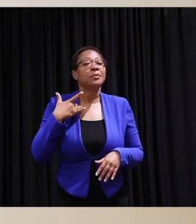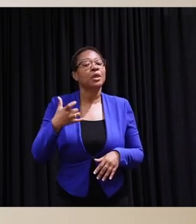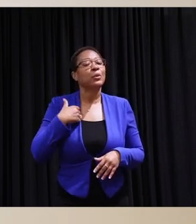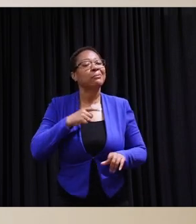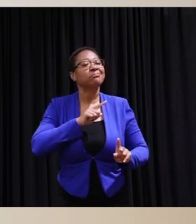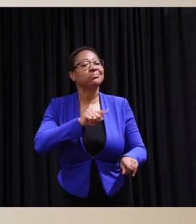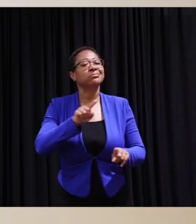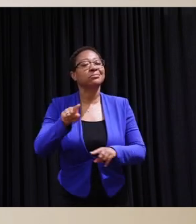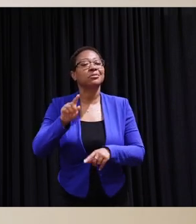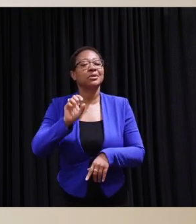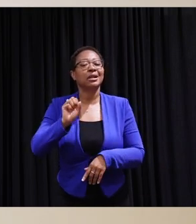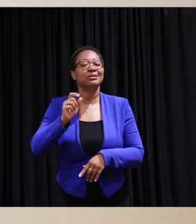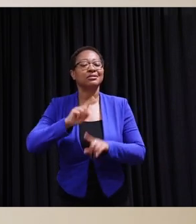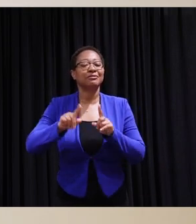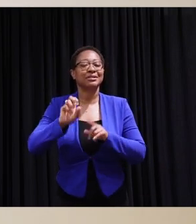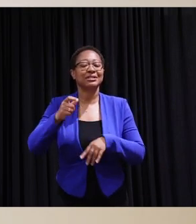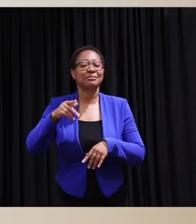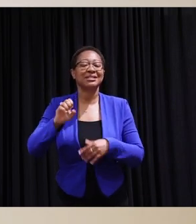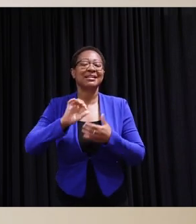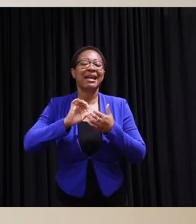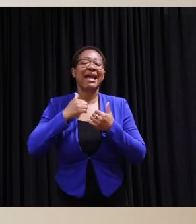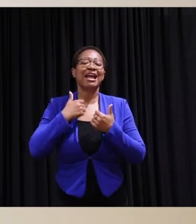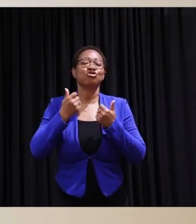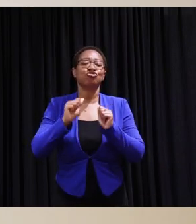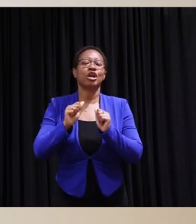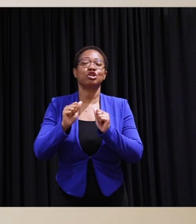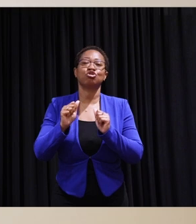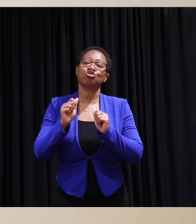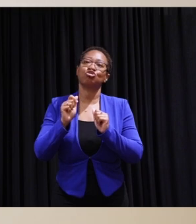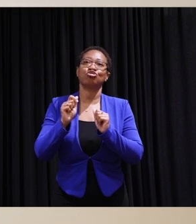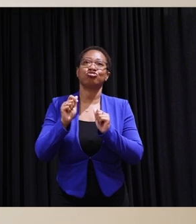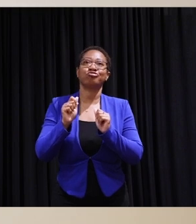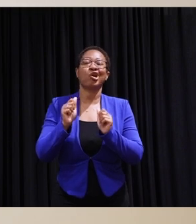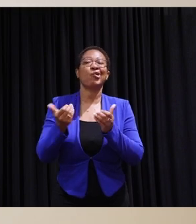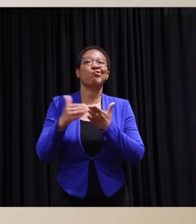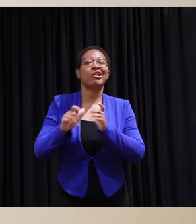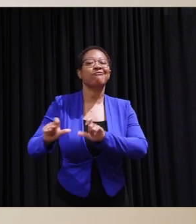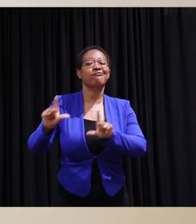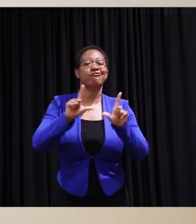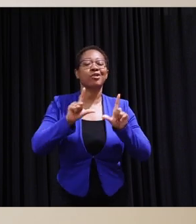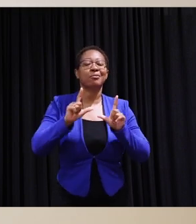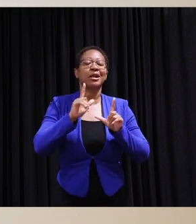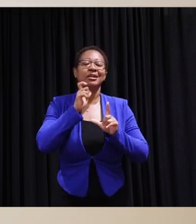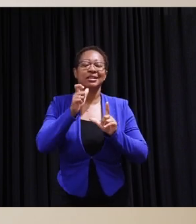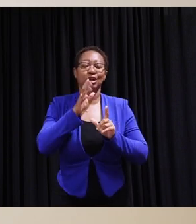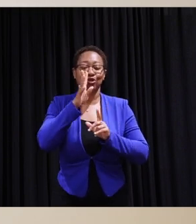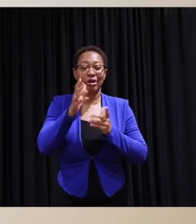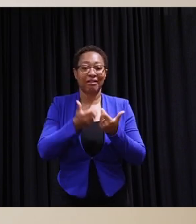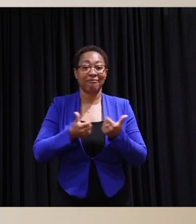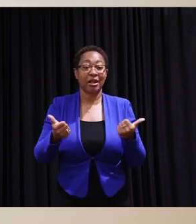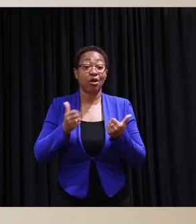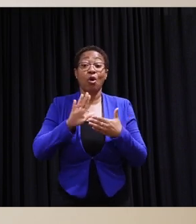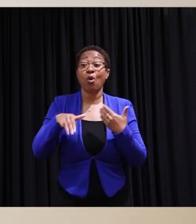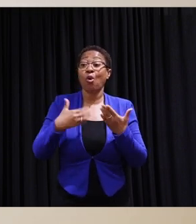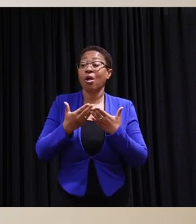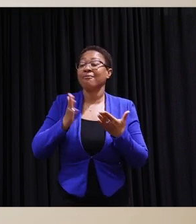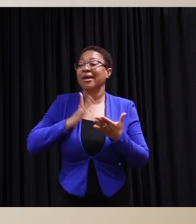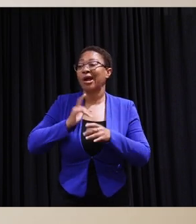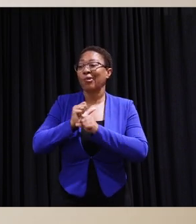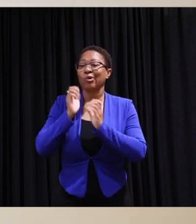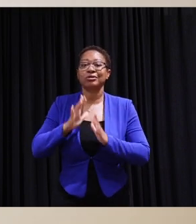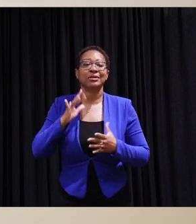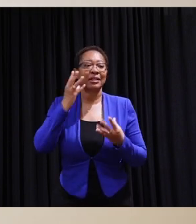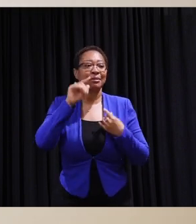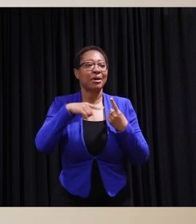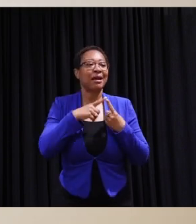is thinking about how we reword that in a way that doesn't create a divide. And so with all of our work, we're thinking about how do